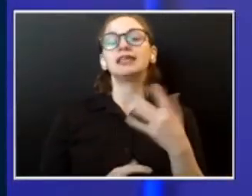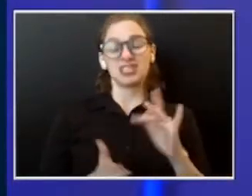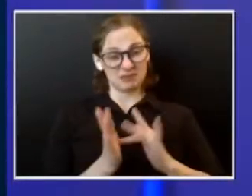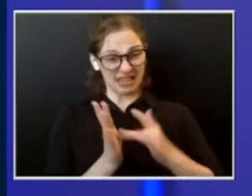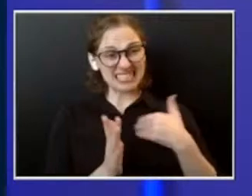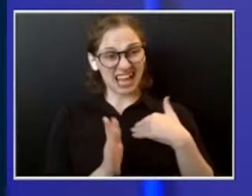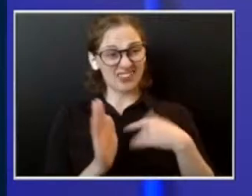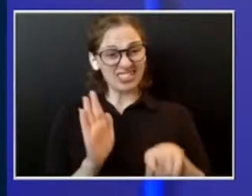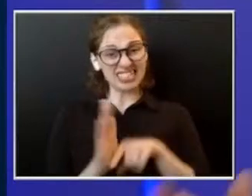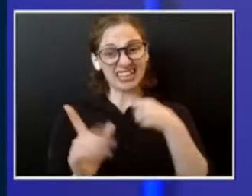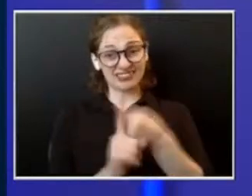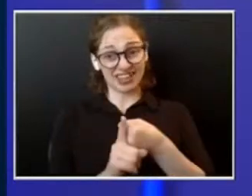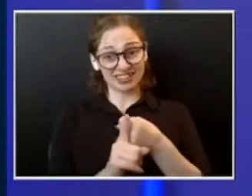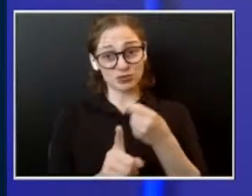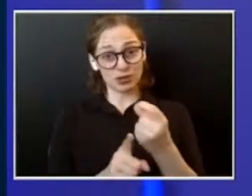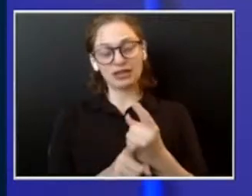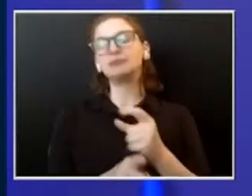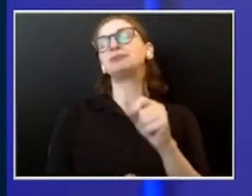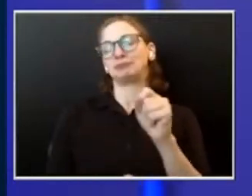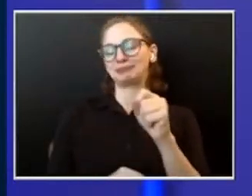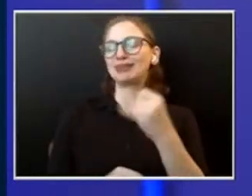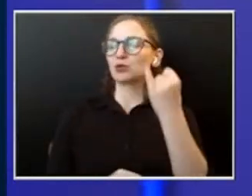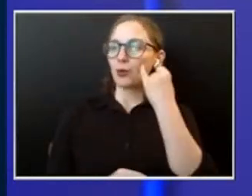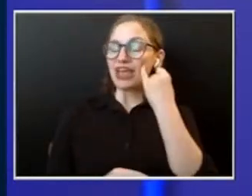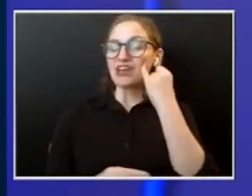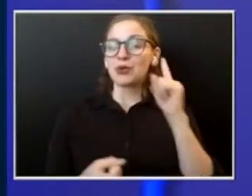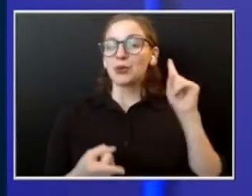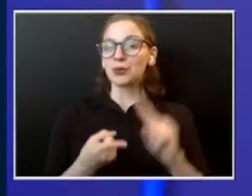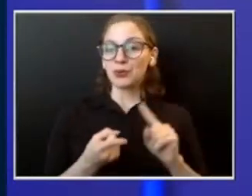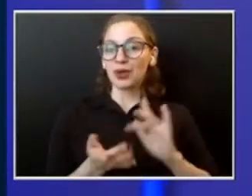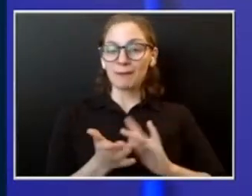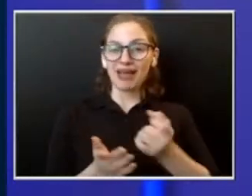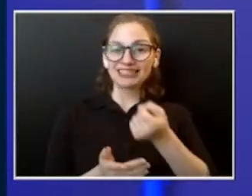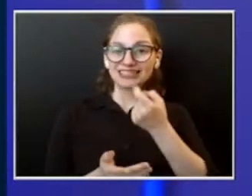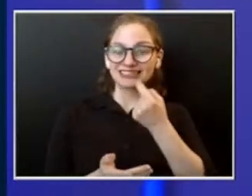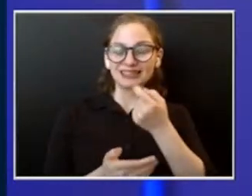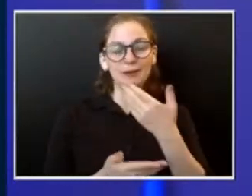the patient, better for the kidney, and it's just better for long-term